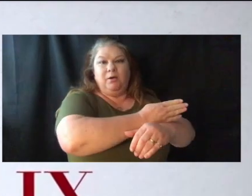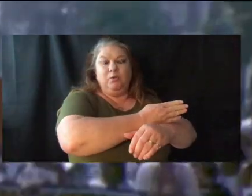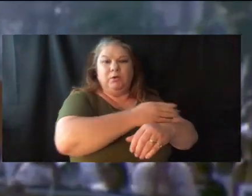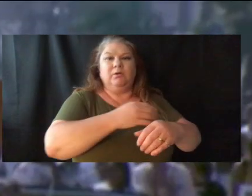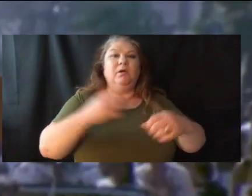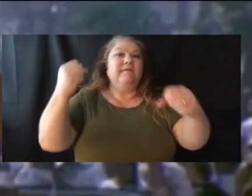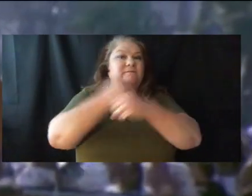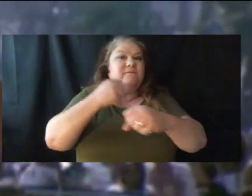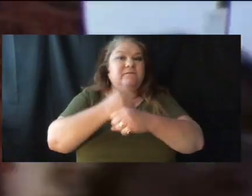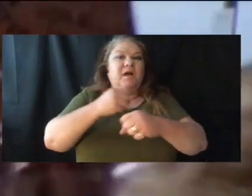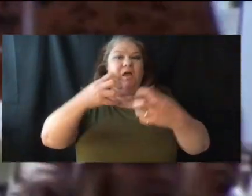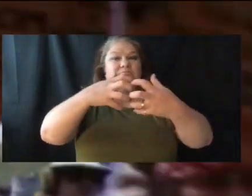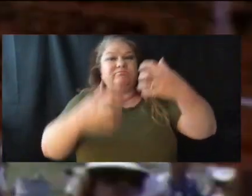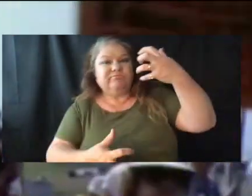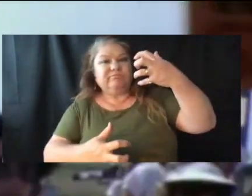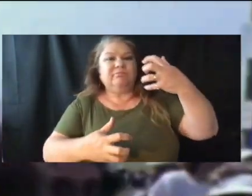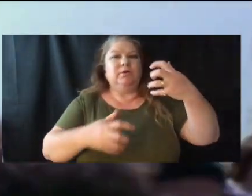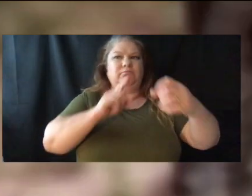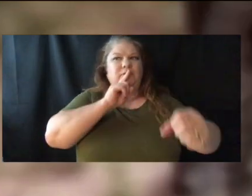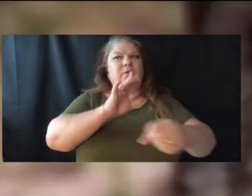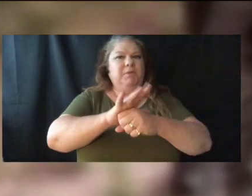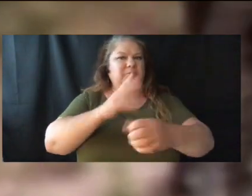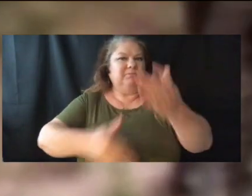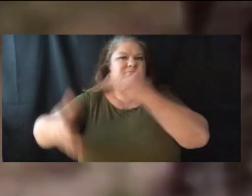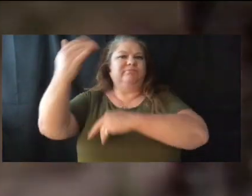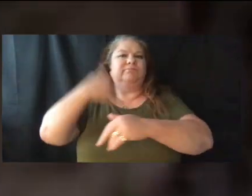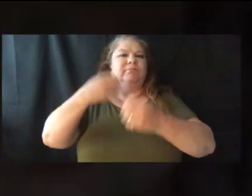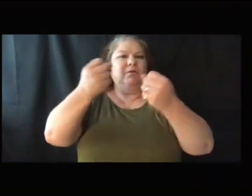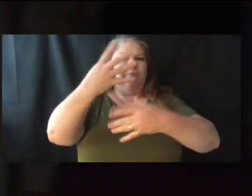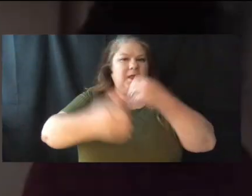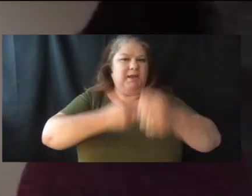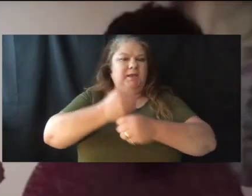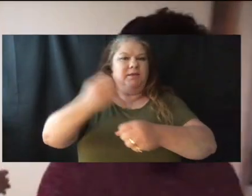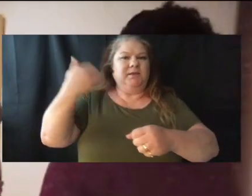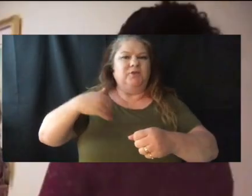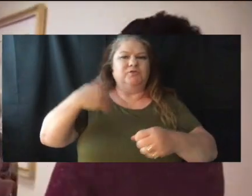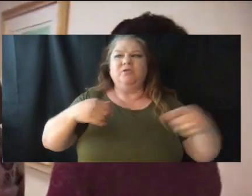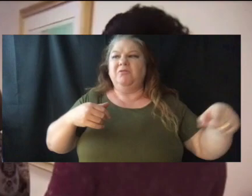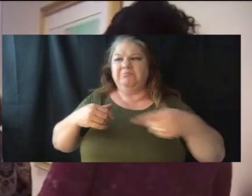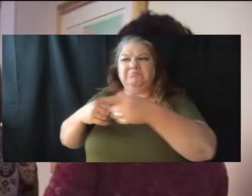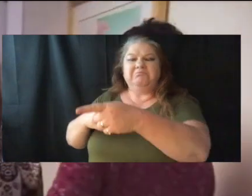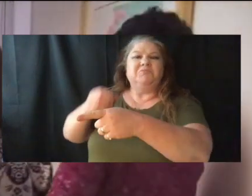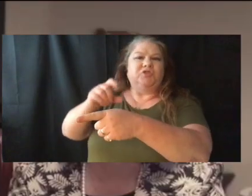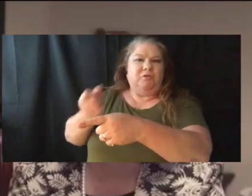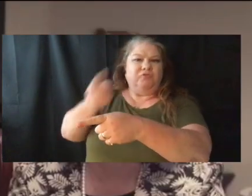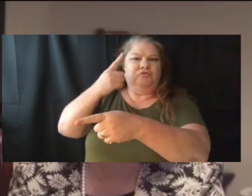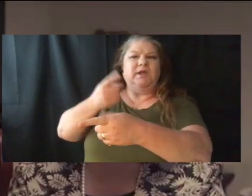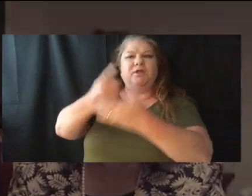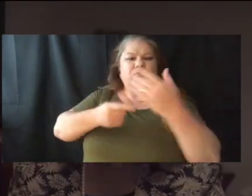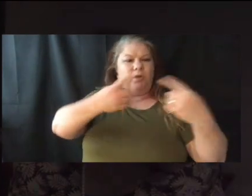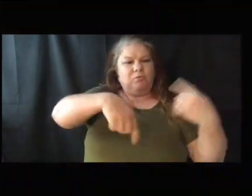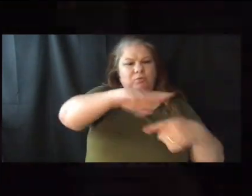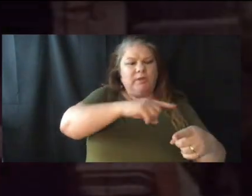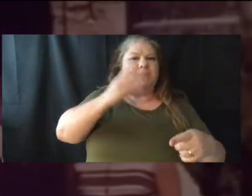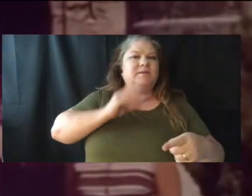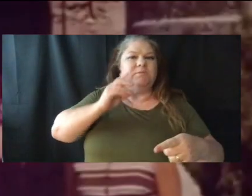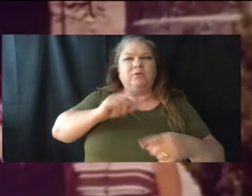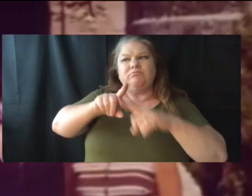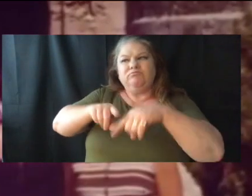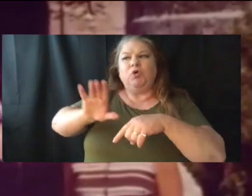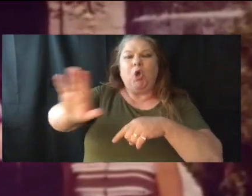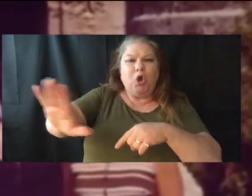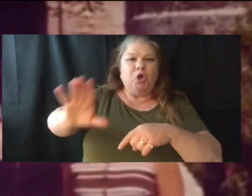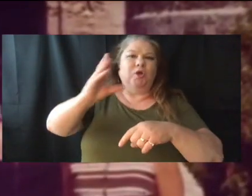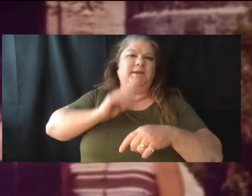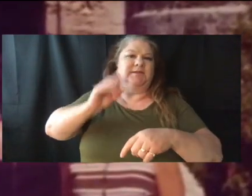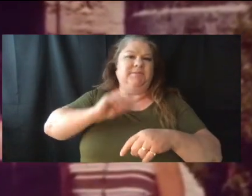Fighting injustice is a commitment that I made many years ago. She understands what we are experiencing based on what she had experienced